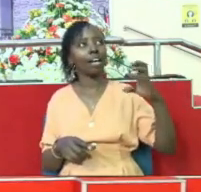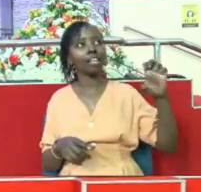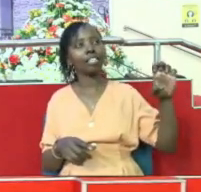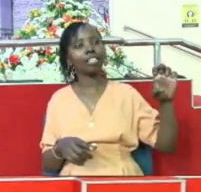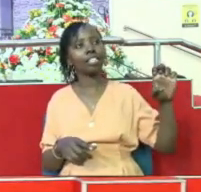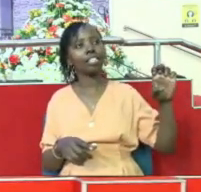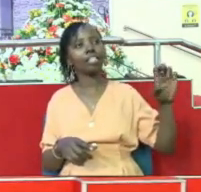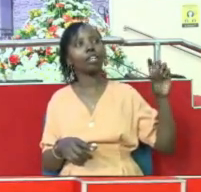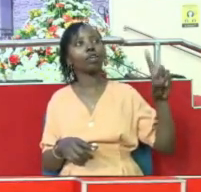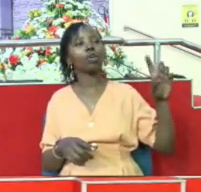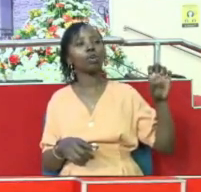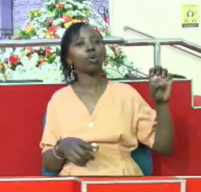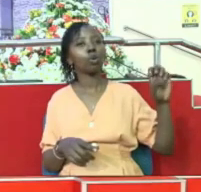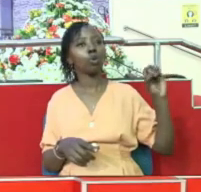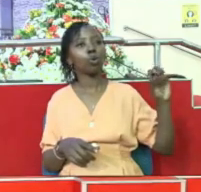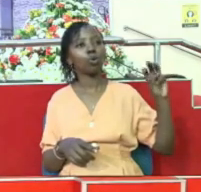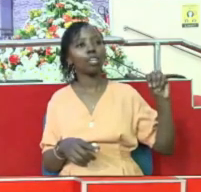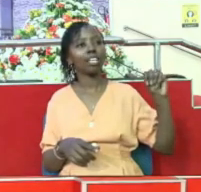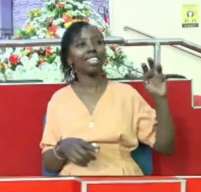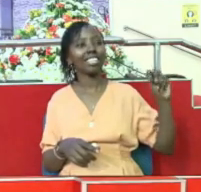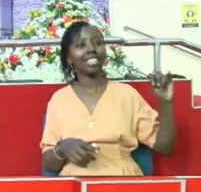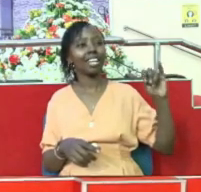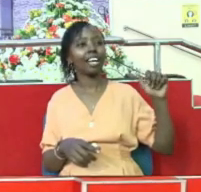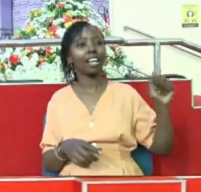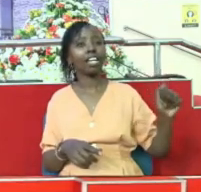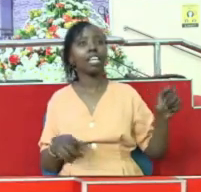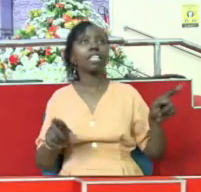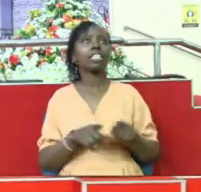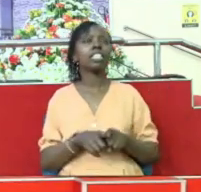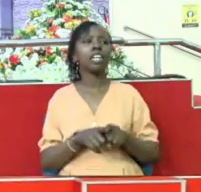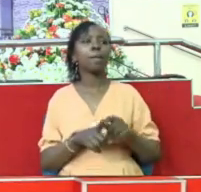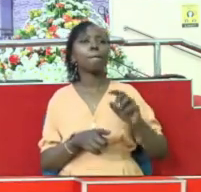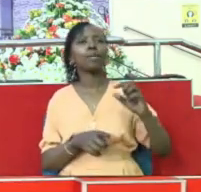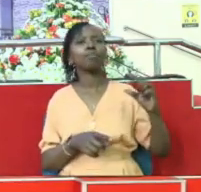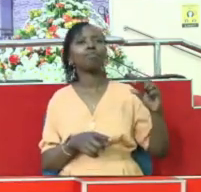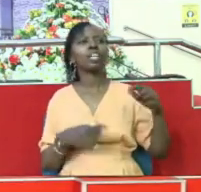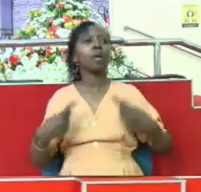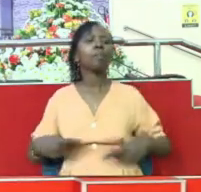They were Gentiles. And they did not do the things that the Jews were doing.